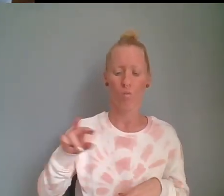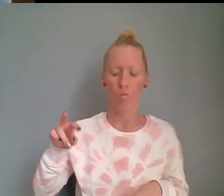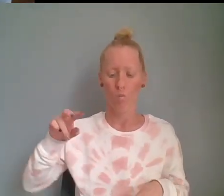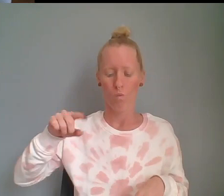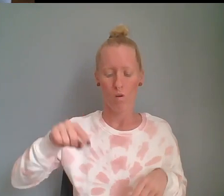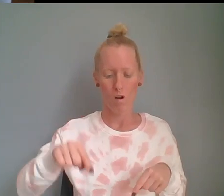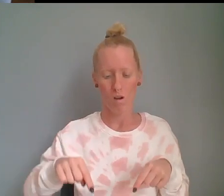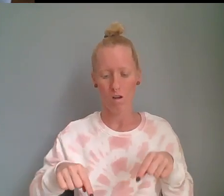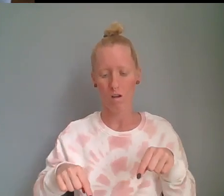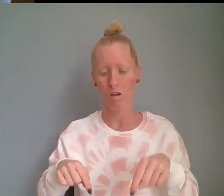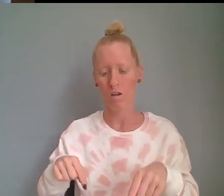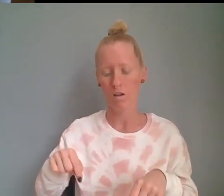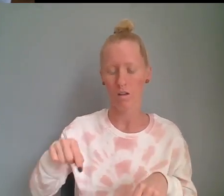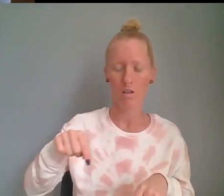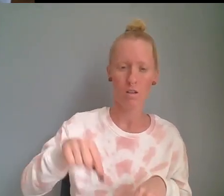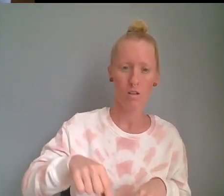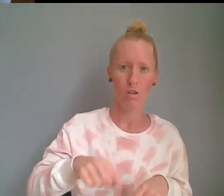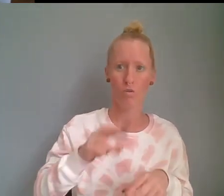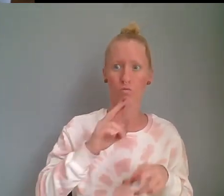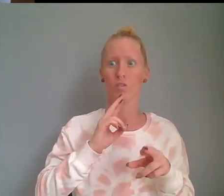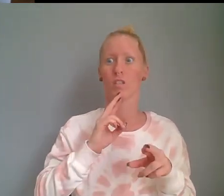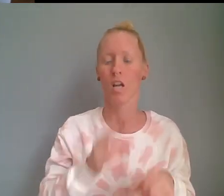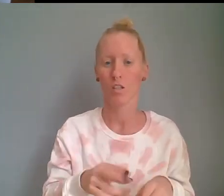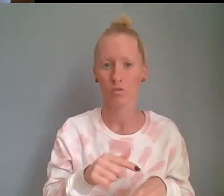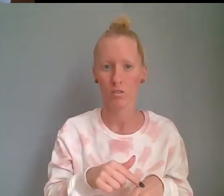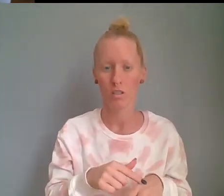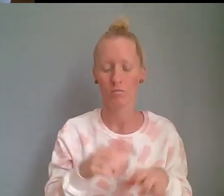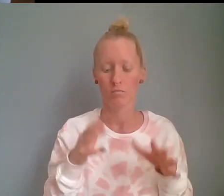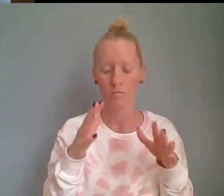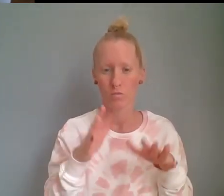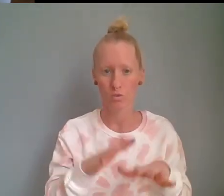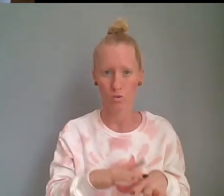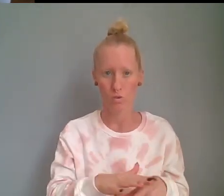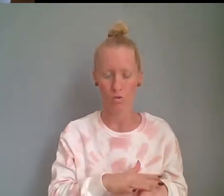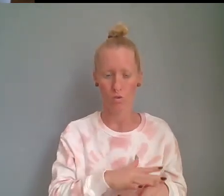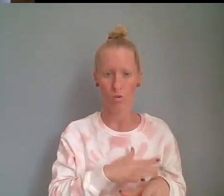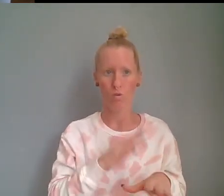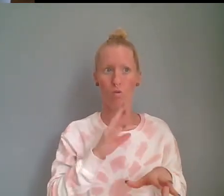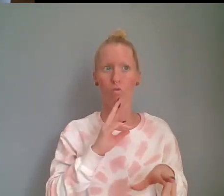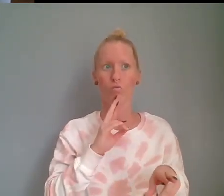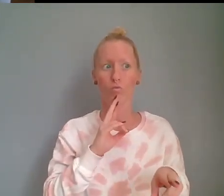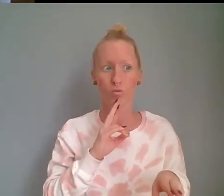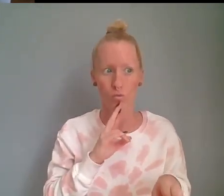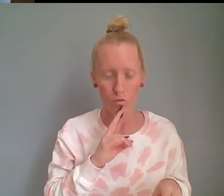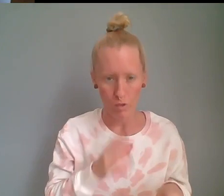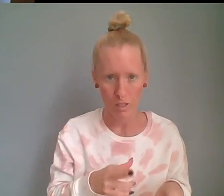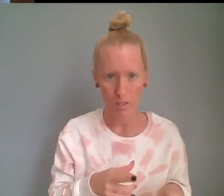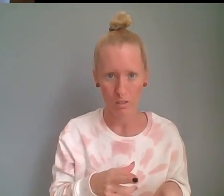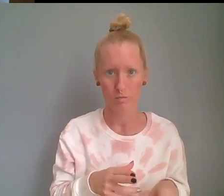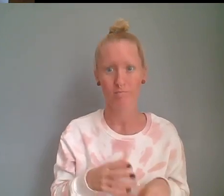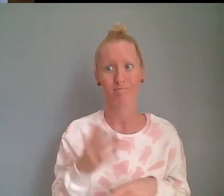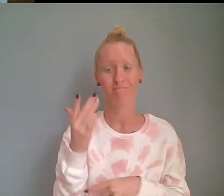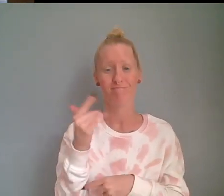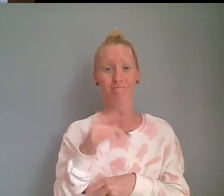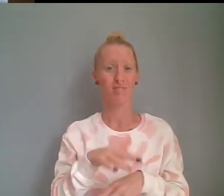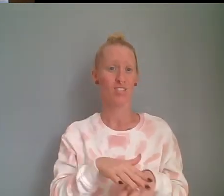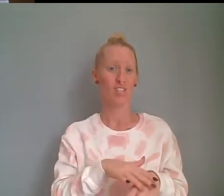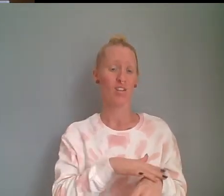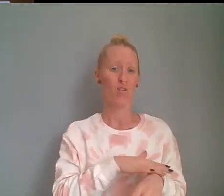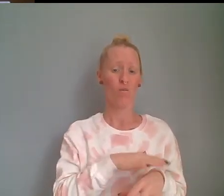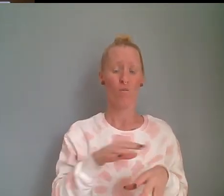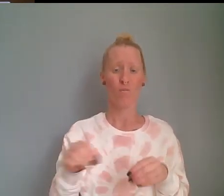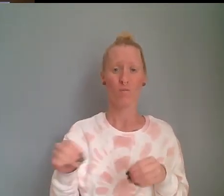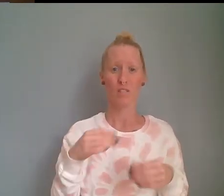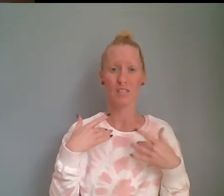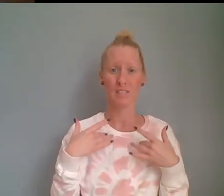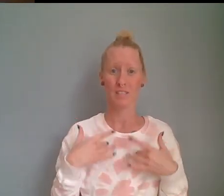reaction times will be slowed down, and because they're so much more slow moving, depressed people are